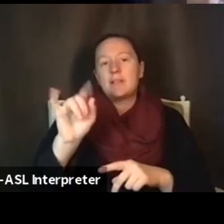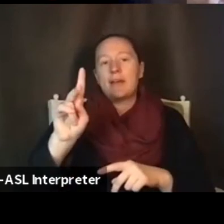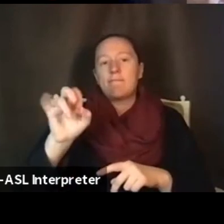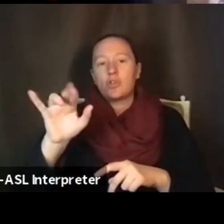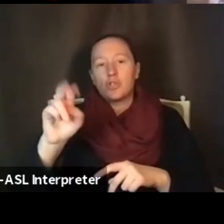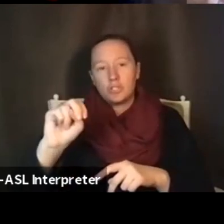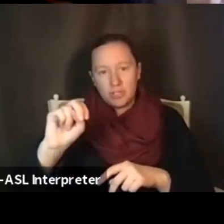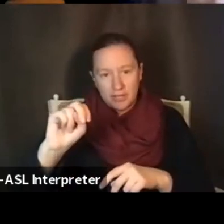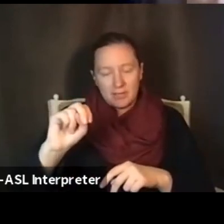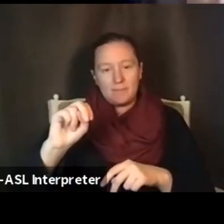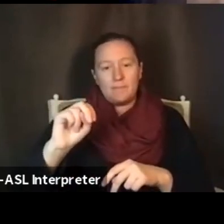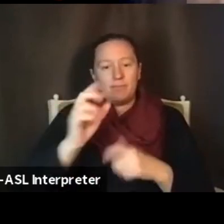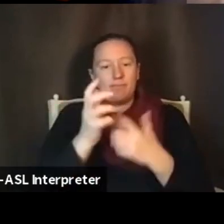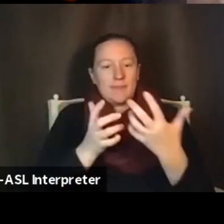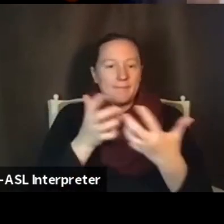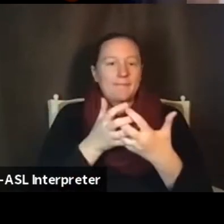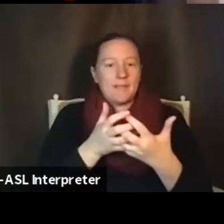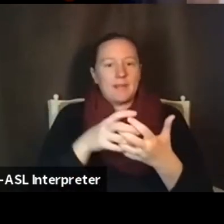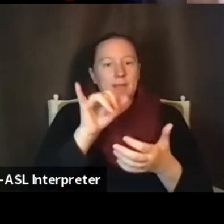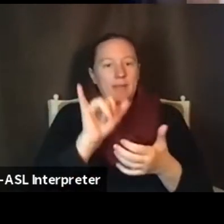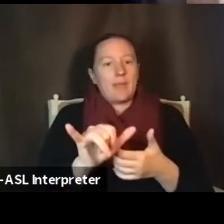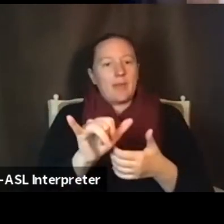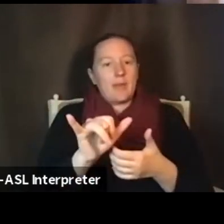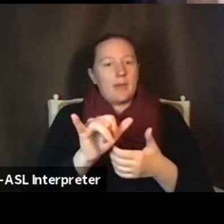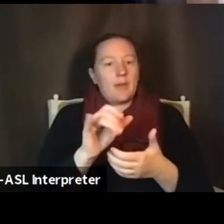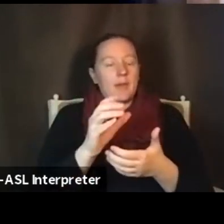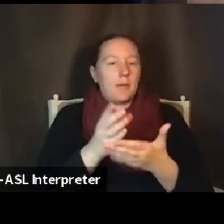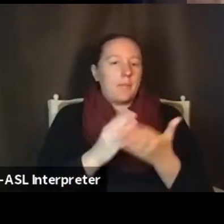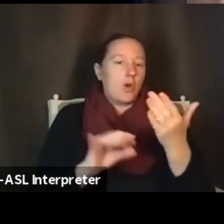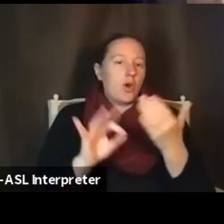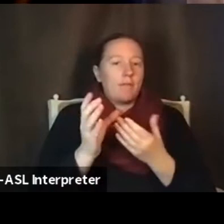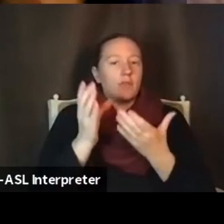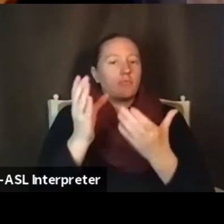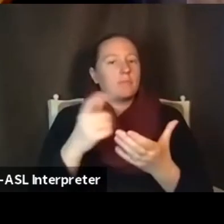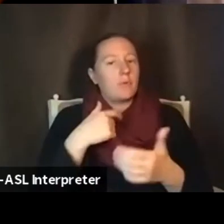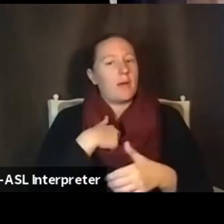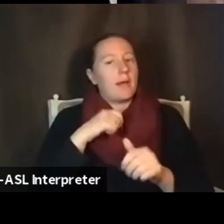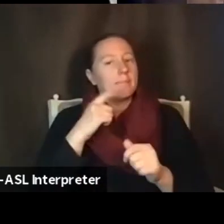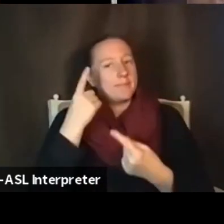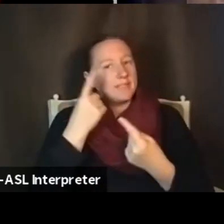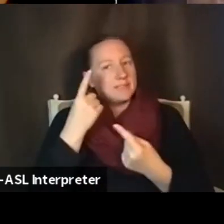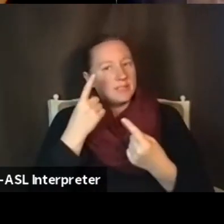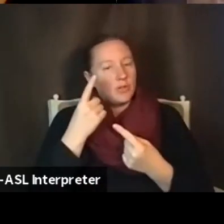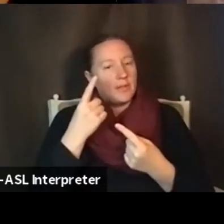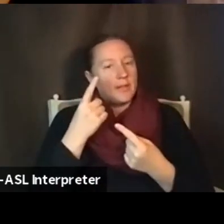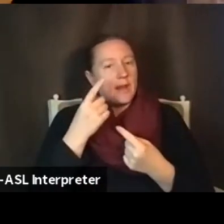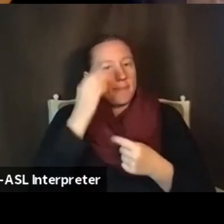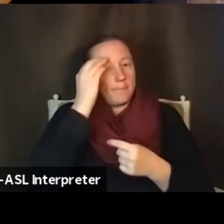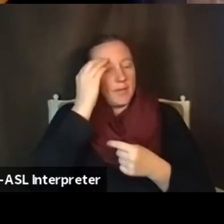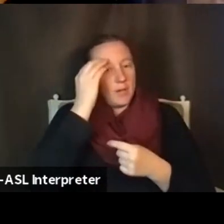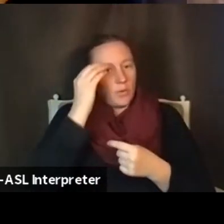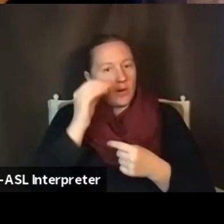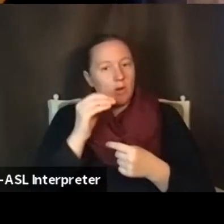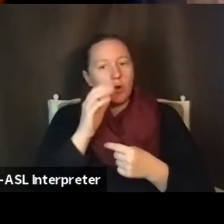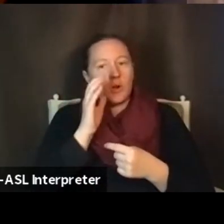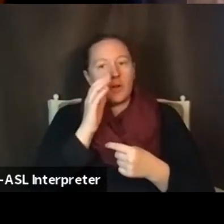nicely in that set of recommendations. So certainly I think it's on my radar, and it's an interesting way for us